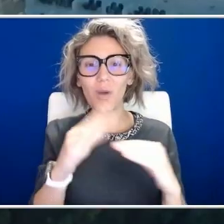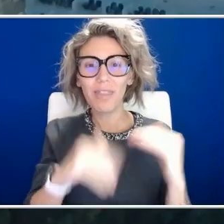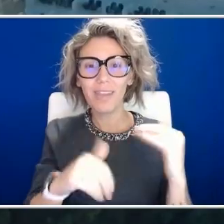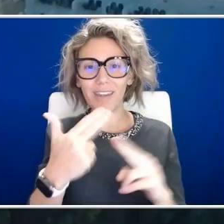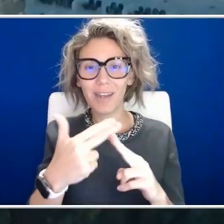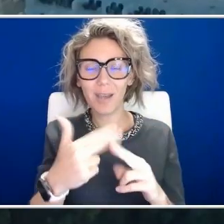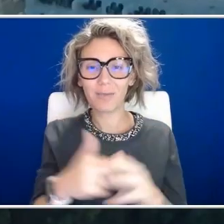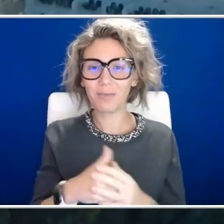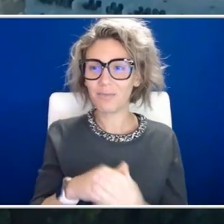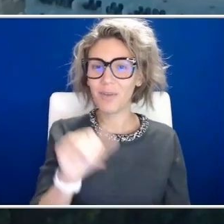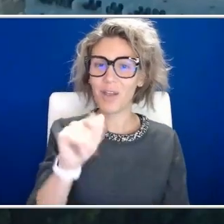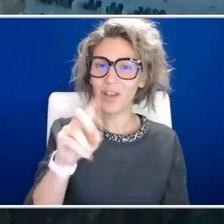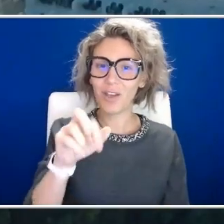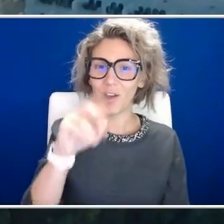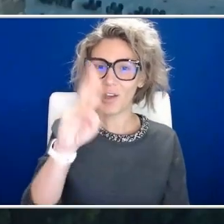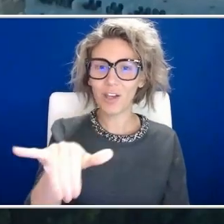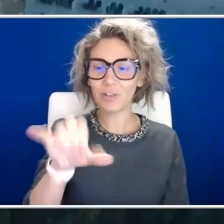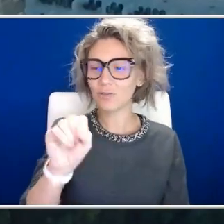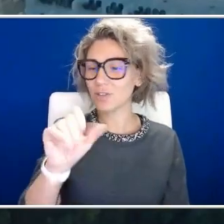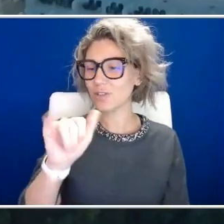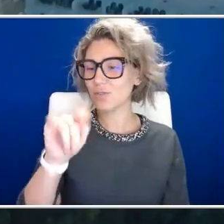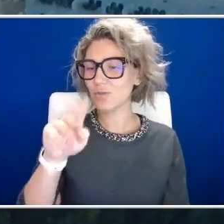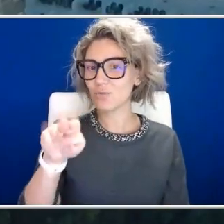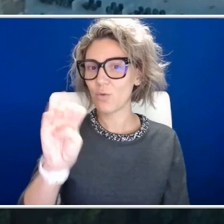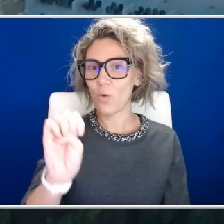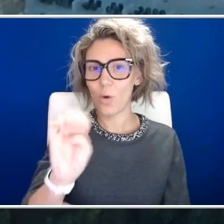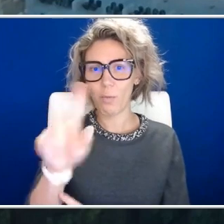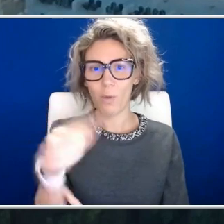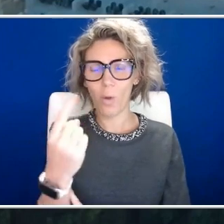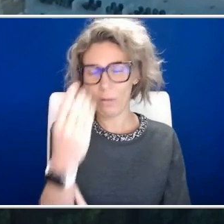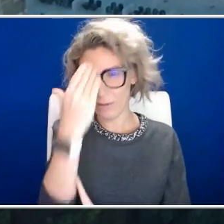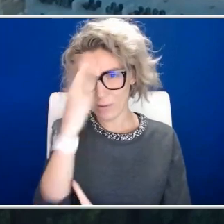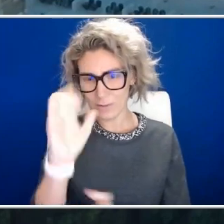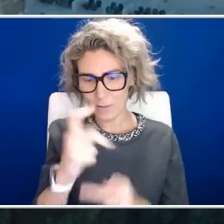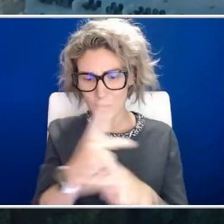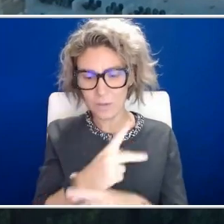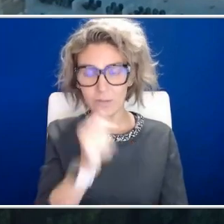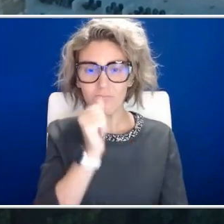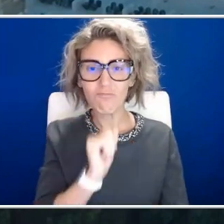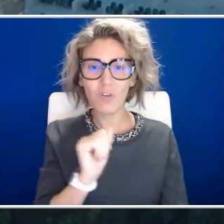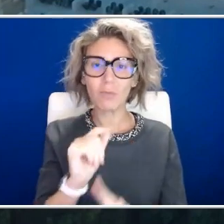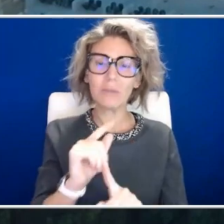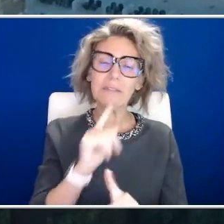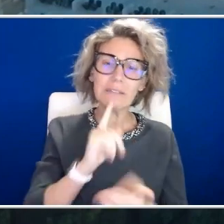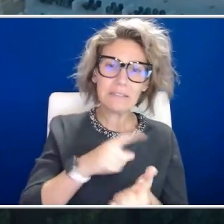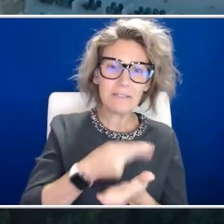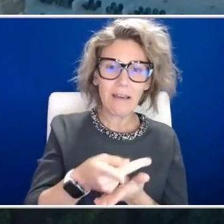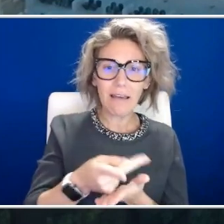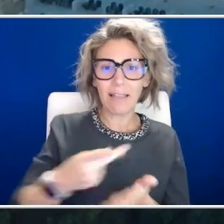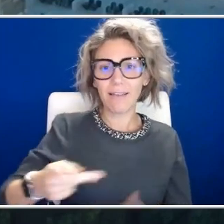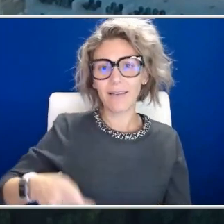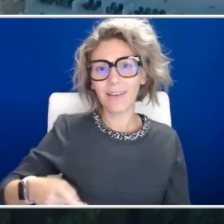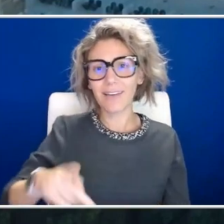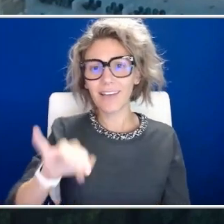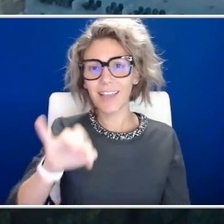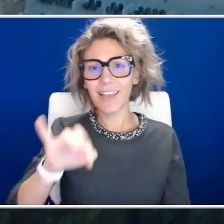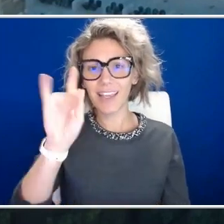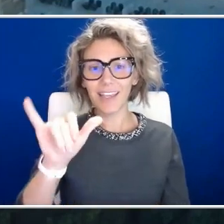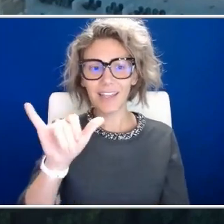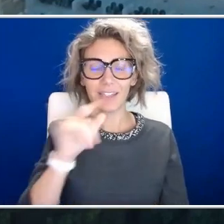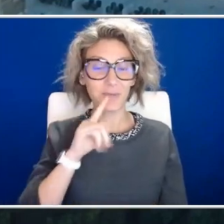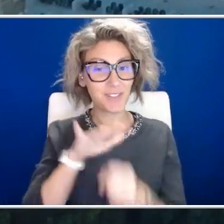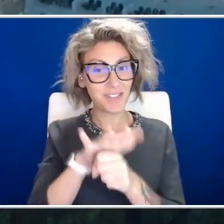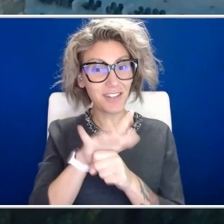Audrey Storm only knows Joey at his worst, suffering from failing kidneys. Still, it was enough to make her fall in